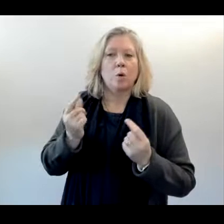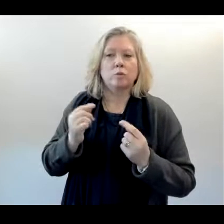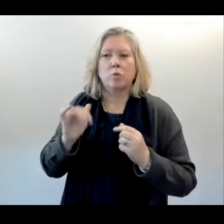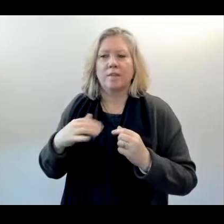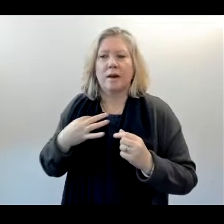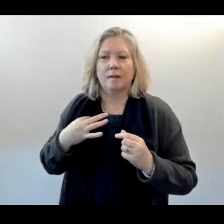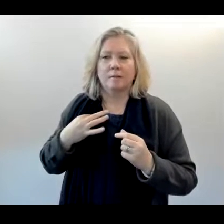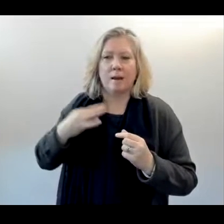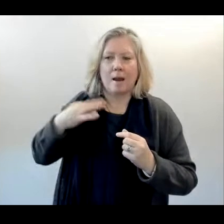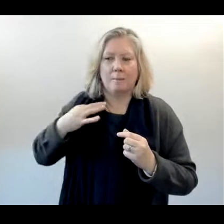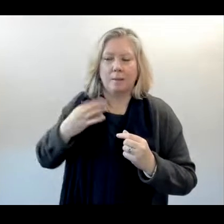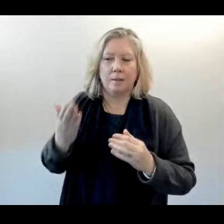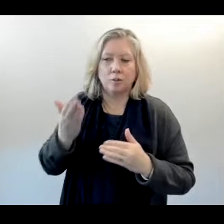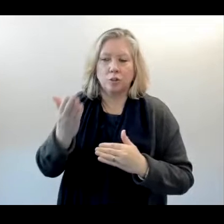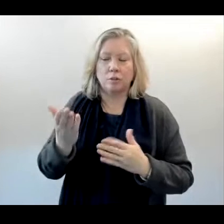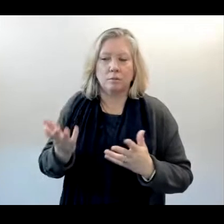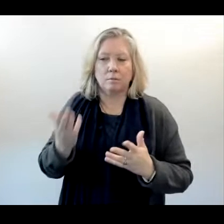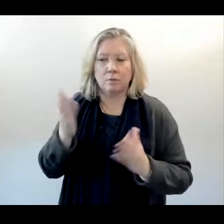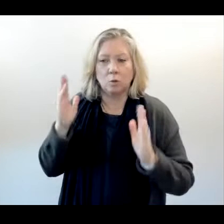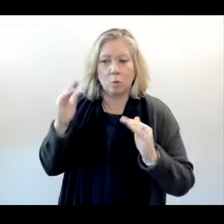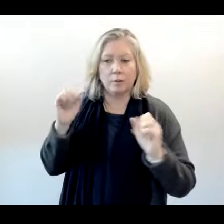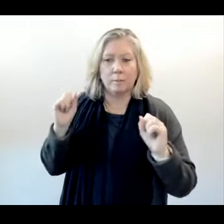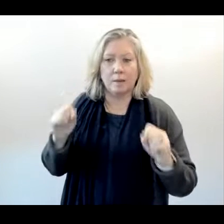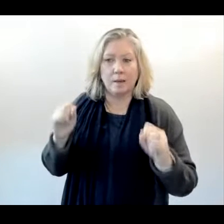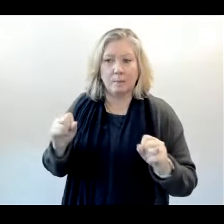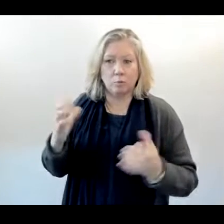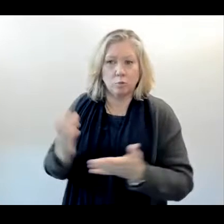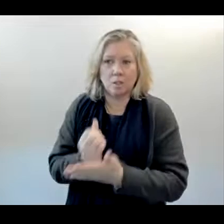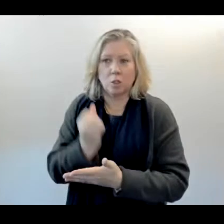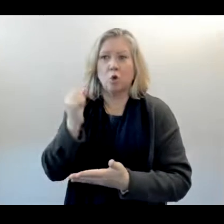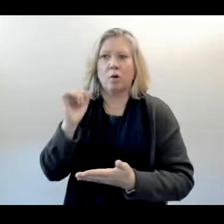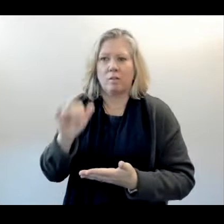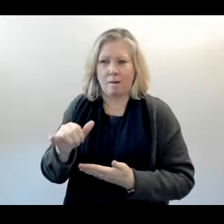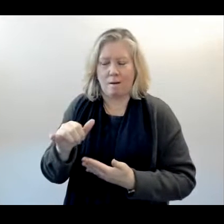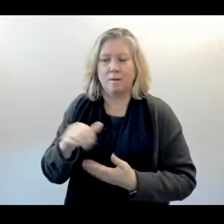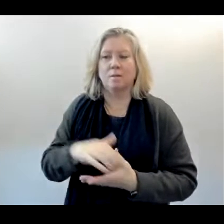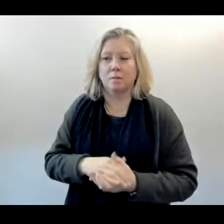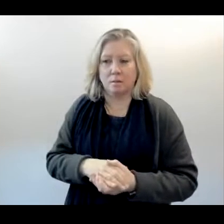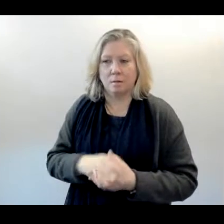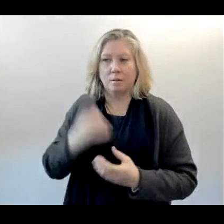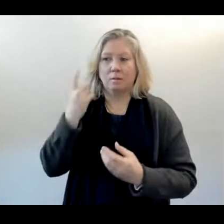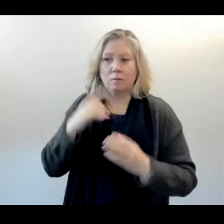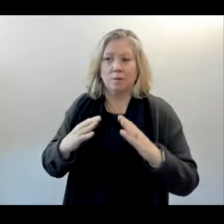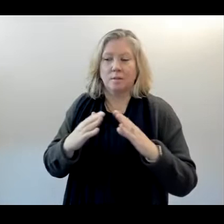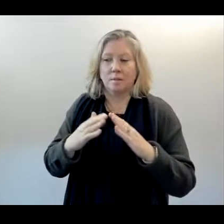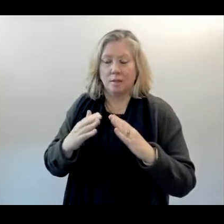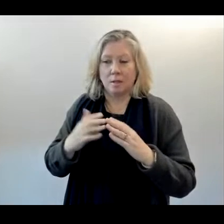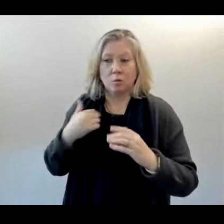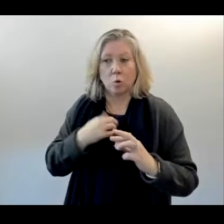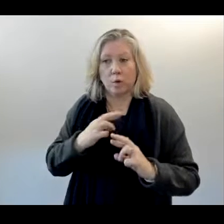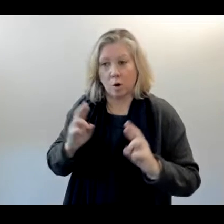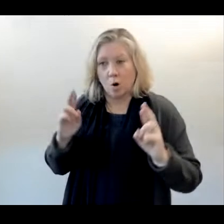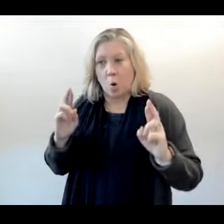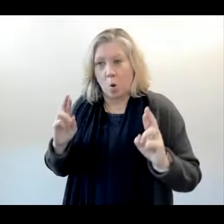of millions of dollars of investments for the Hill District and the city. So in the hopes that this is